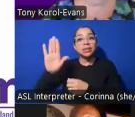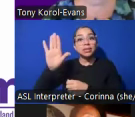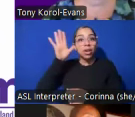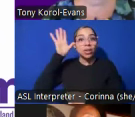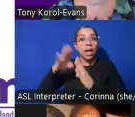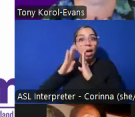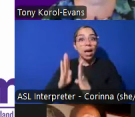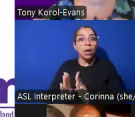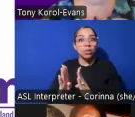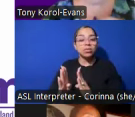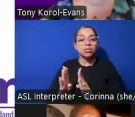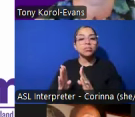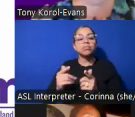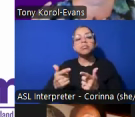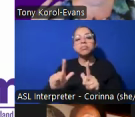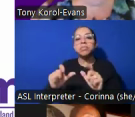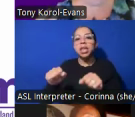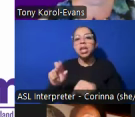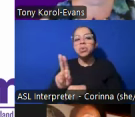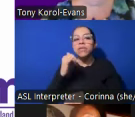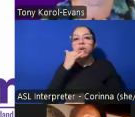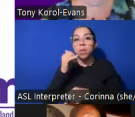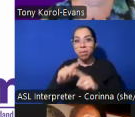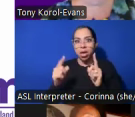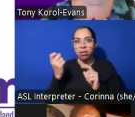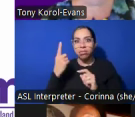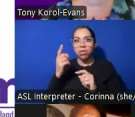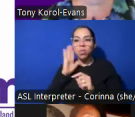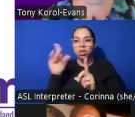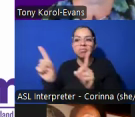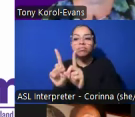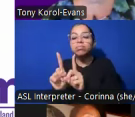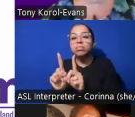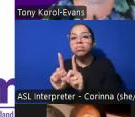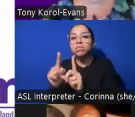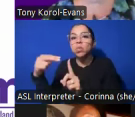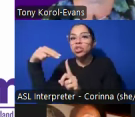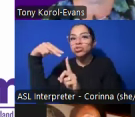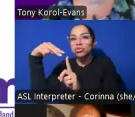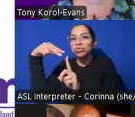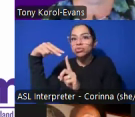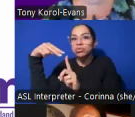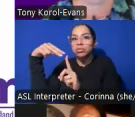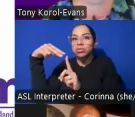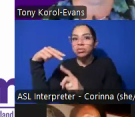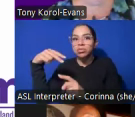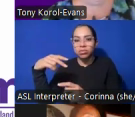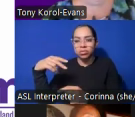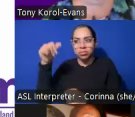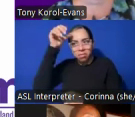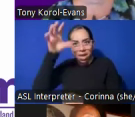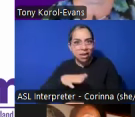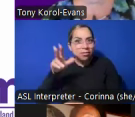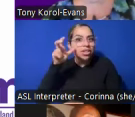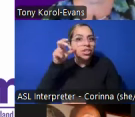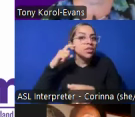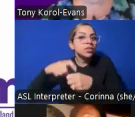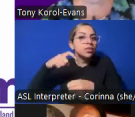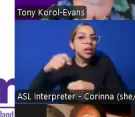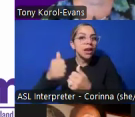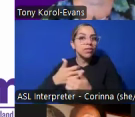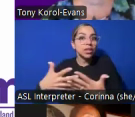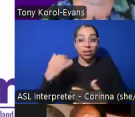her. So he was always there. He could always hear everything she said. So if her friends were like, are you okay? She